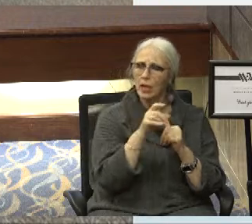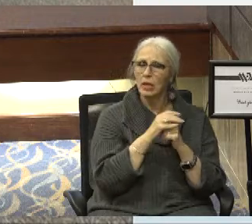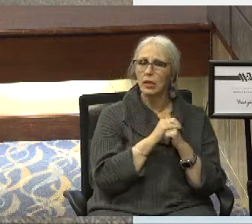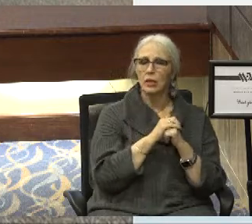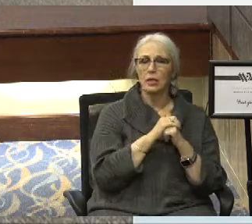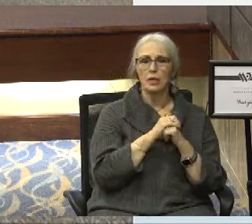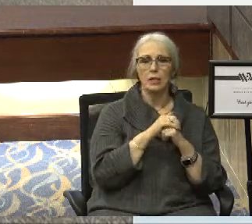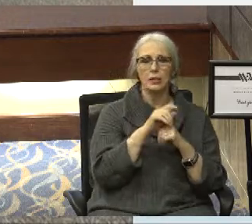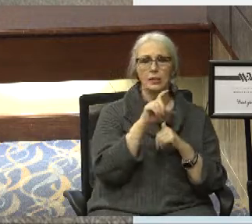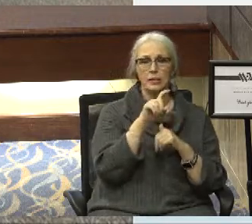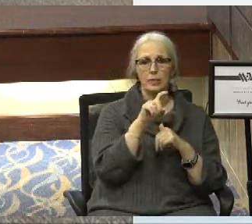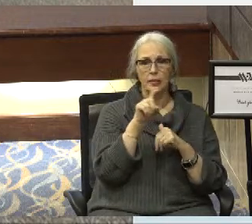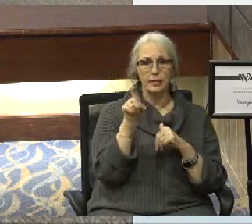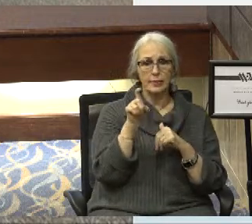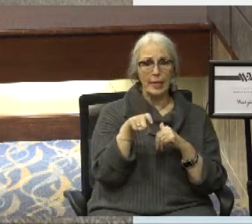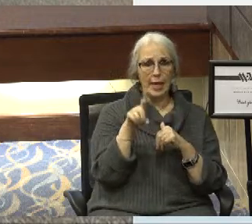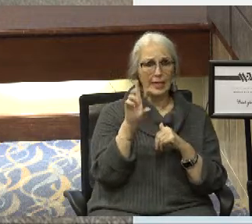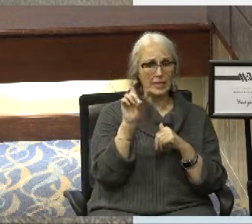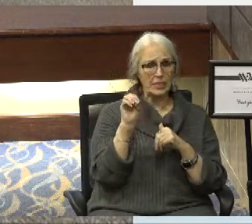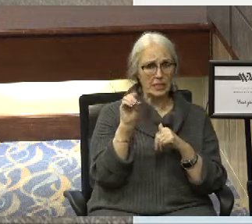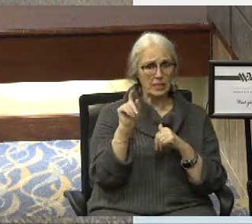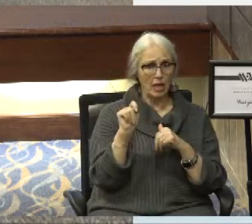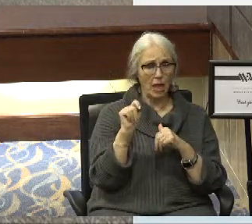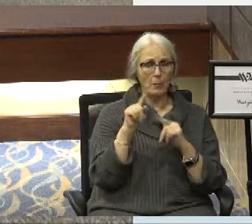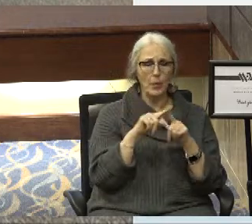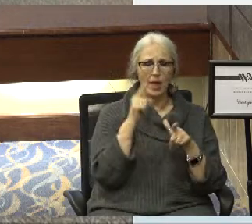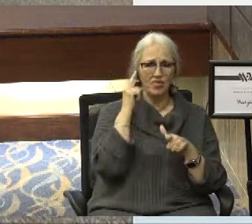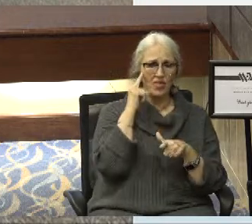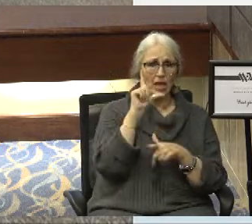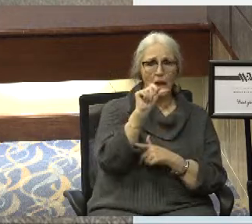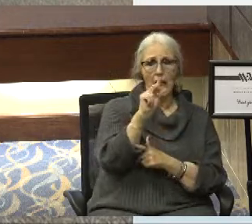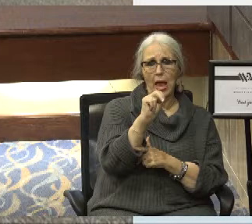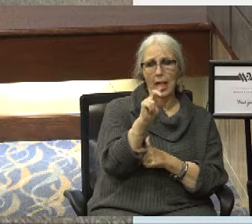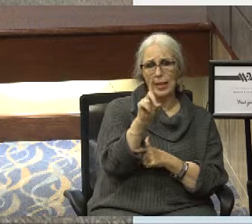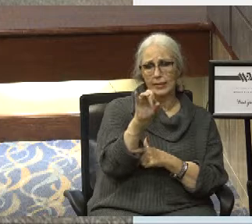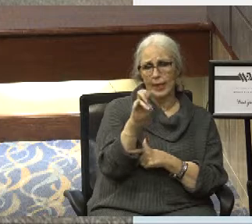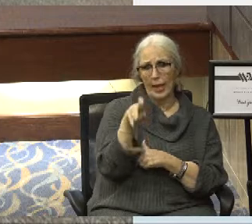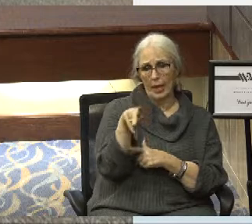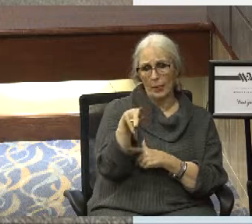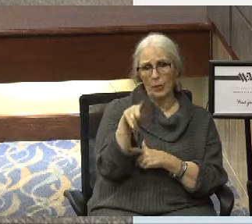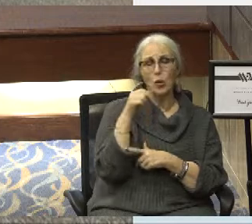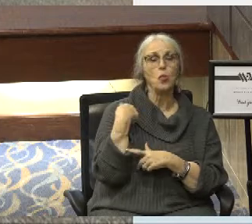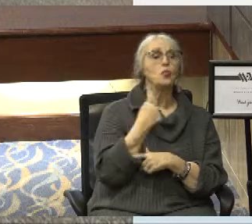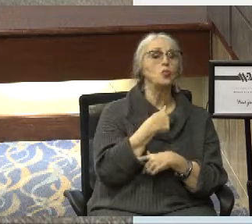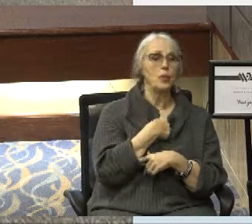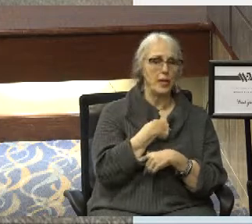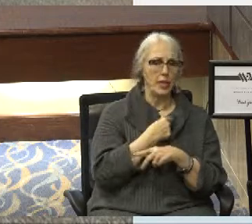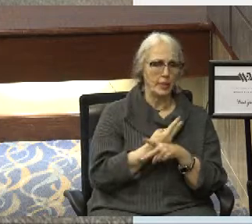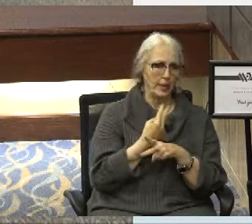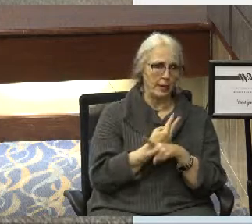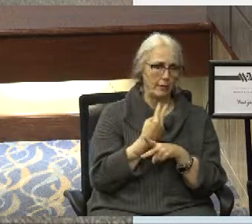a TxDOT right away, but I believe the landscaping, we maintain it. That was a grant that we got through the